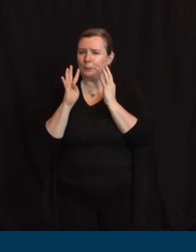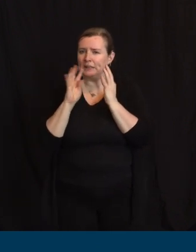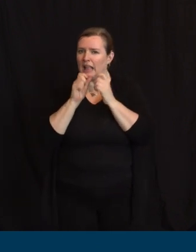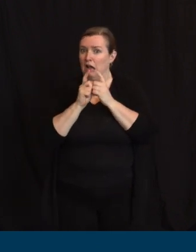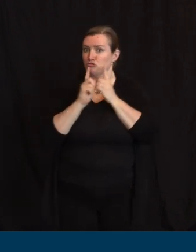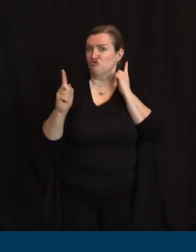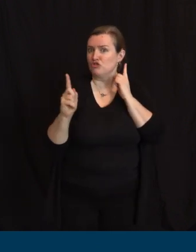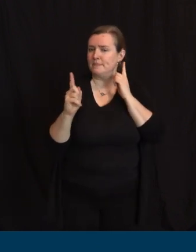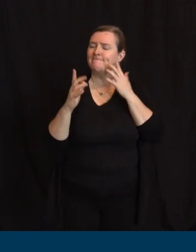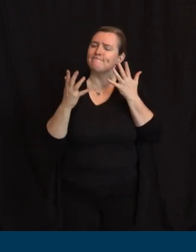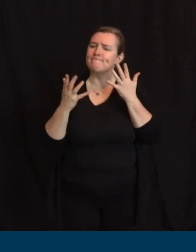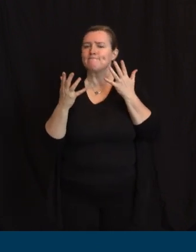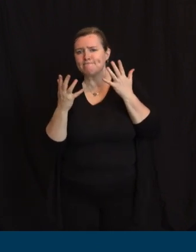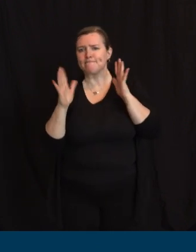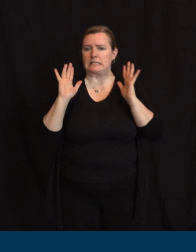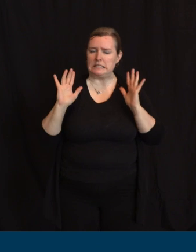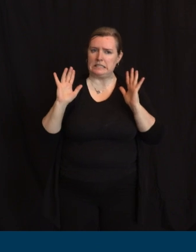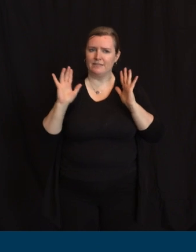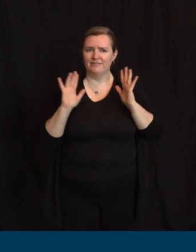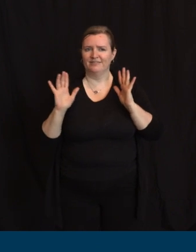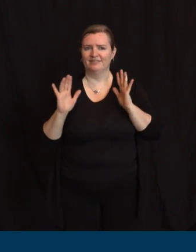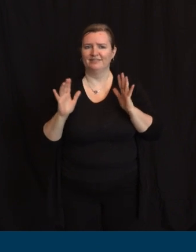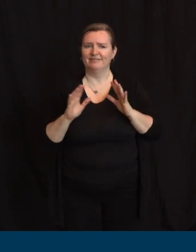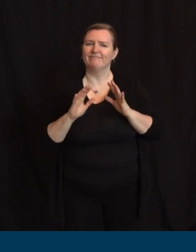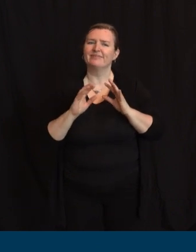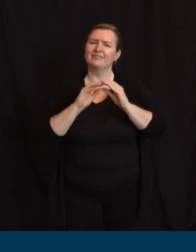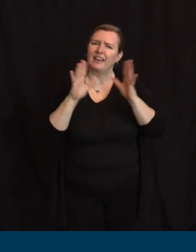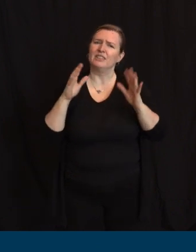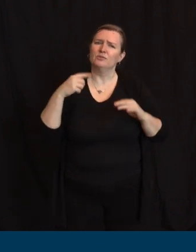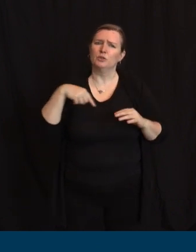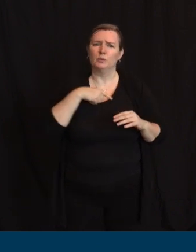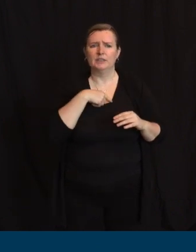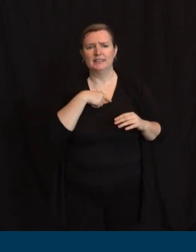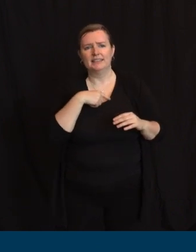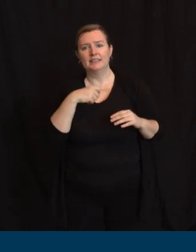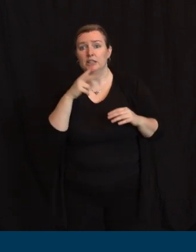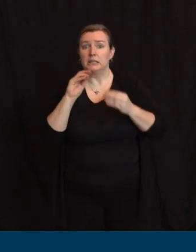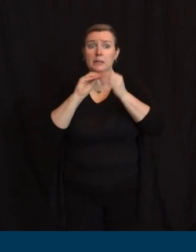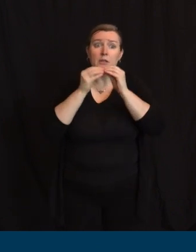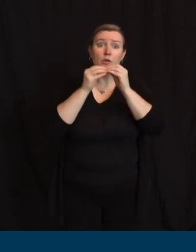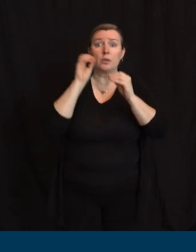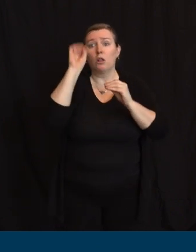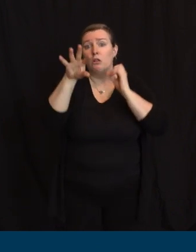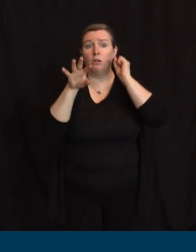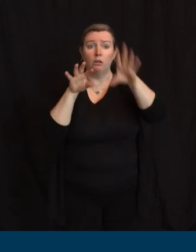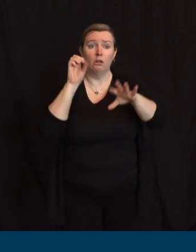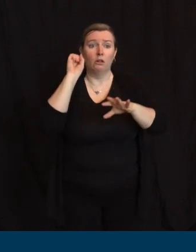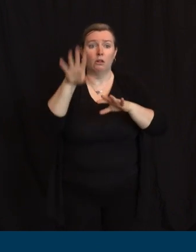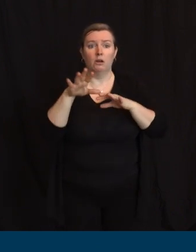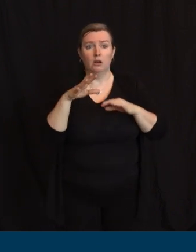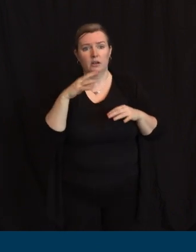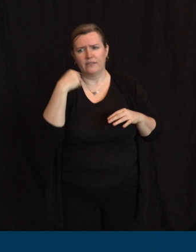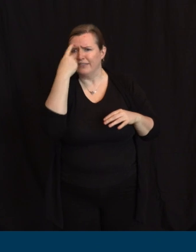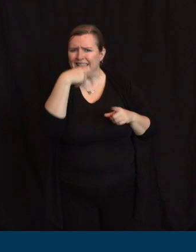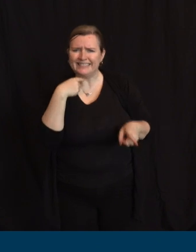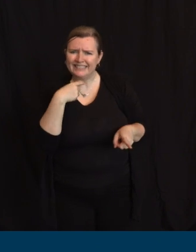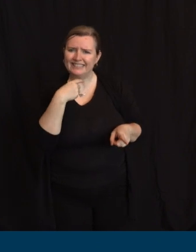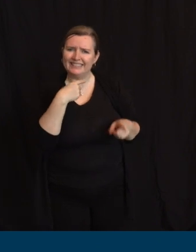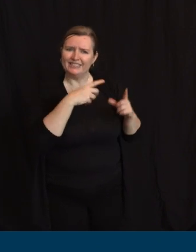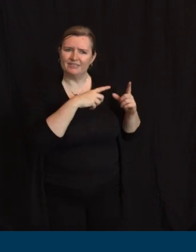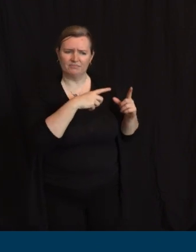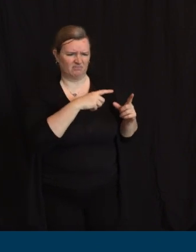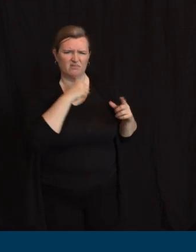put human faces to the fact that our frontline health professionals are heroes. They are selflessly putting their own safety at